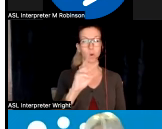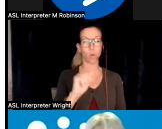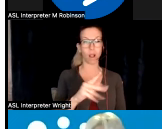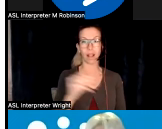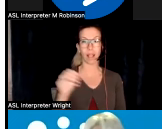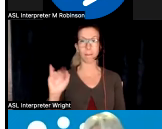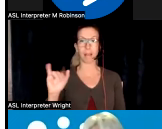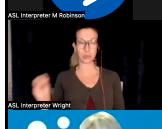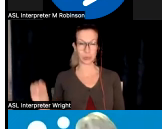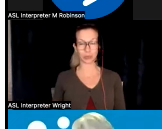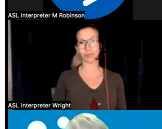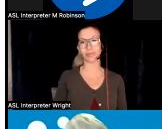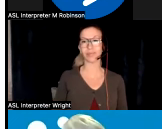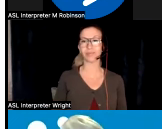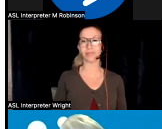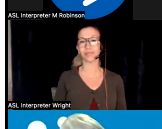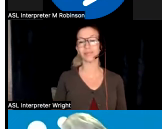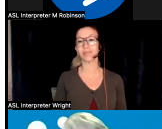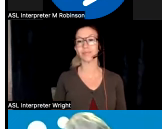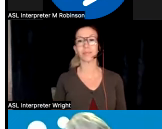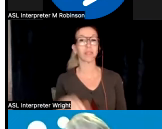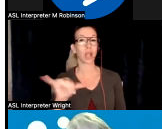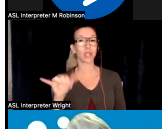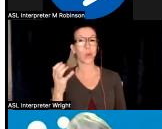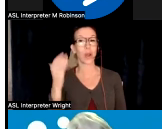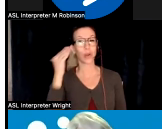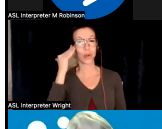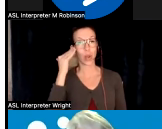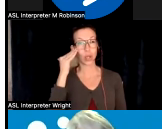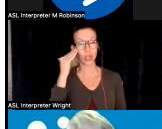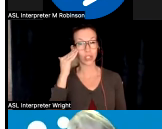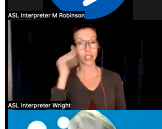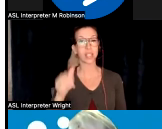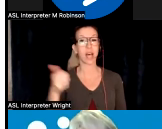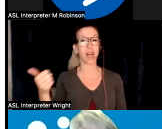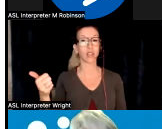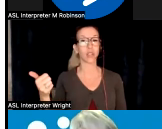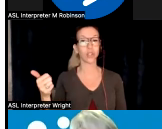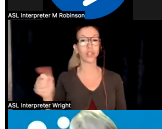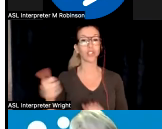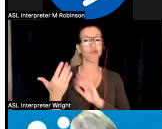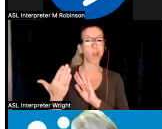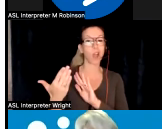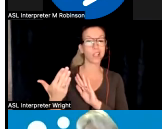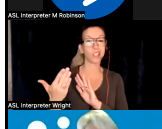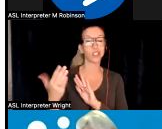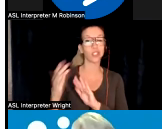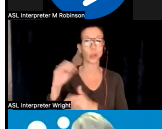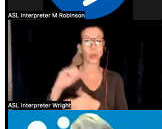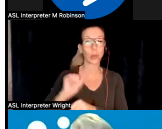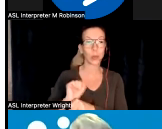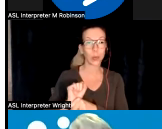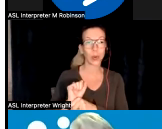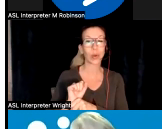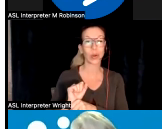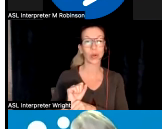Maidu. And I also wanted to acknowledge our other strategies colleague, Anvi Din, who was